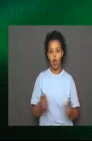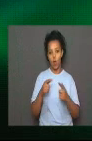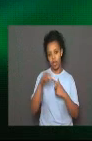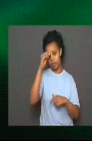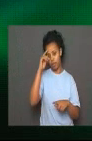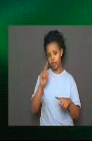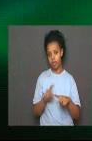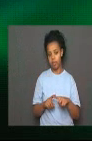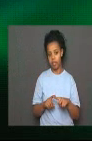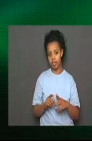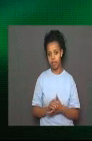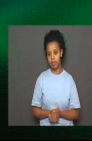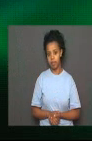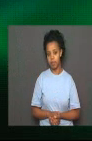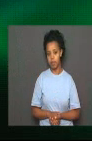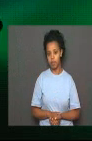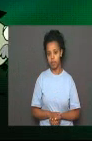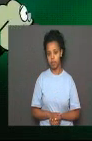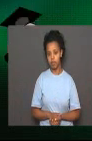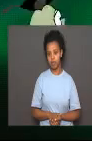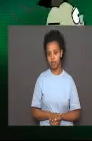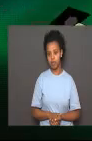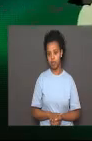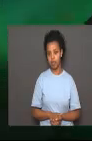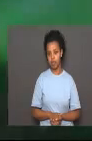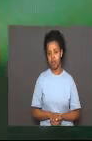Let's get back to our lesson.